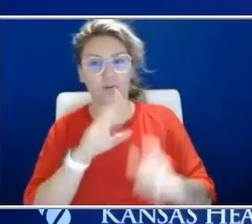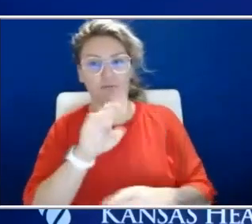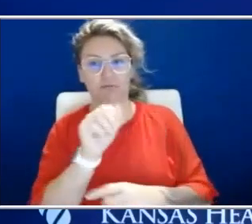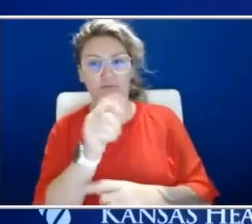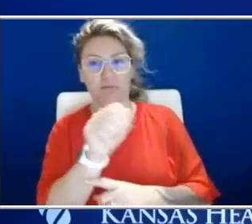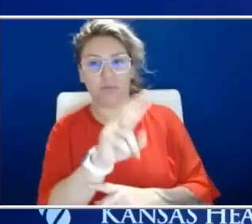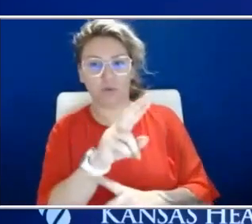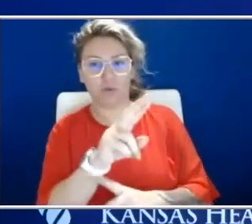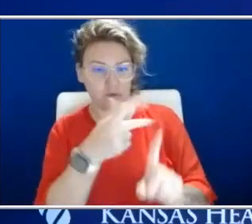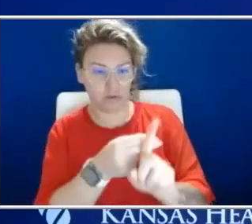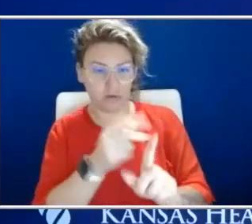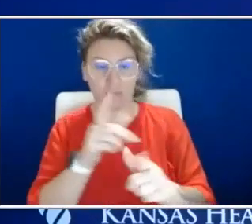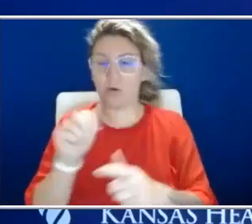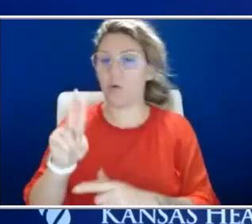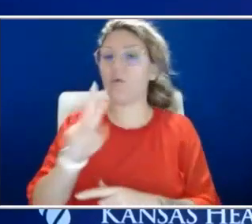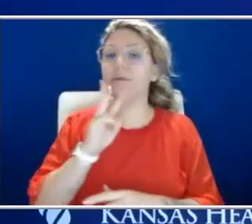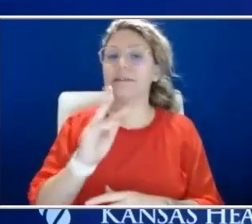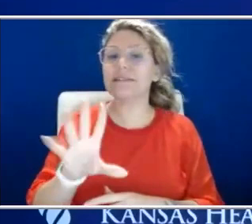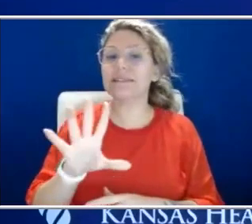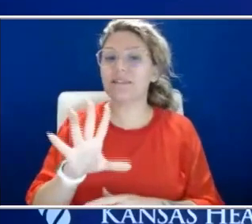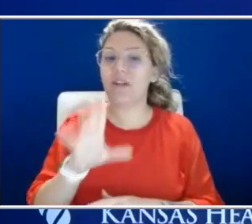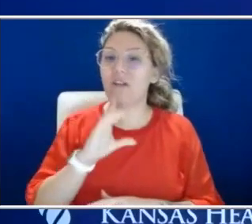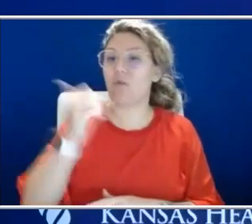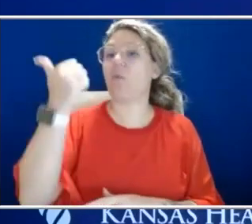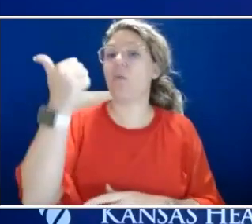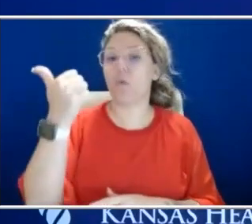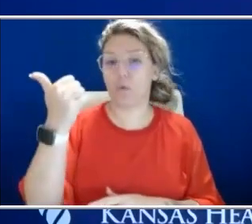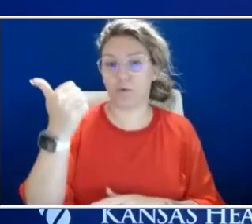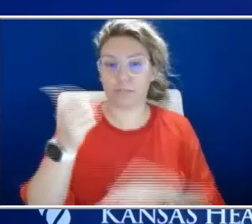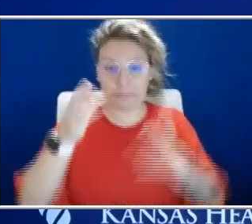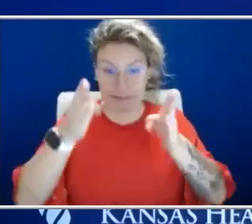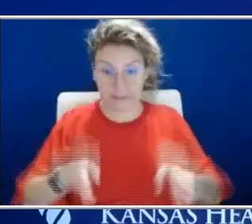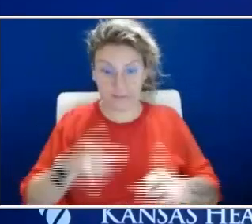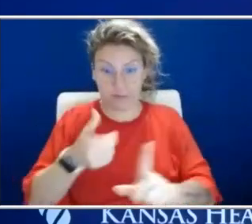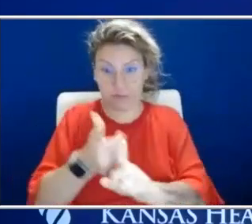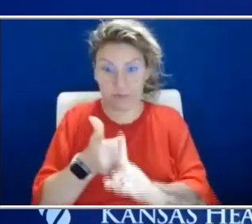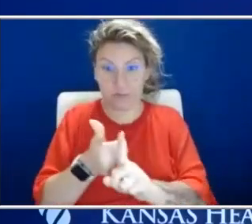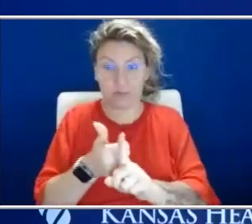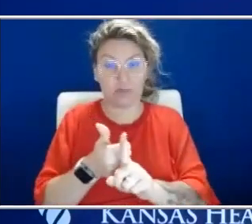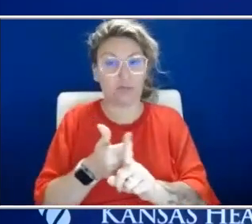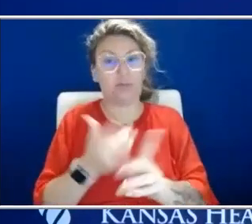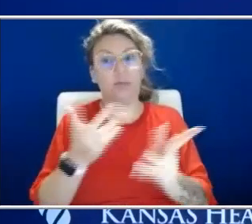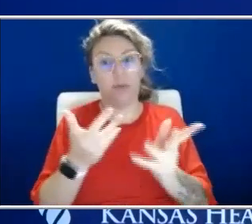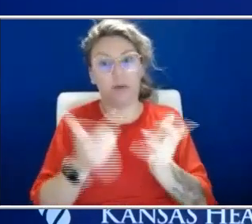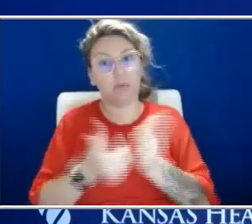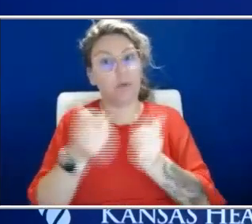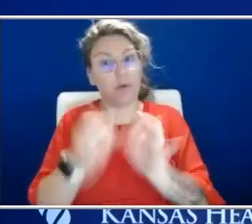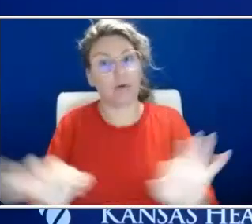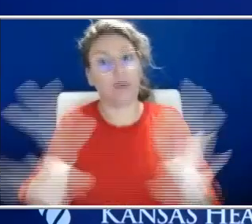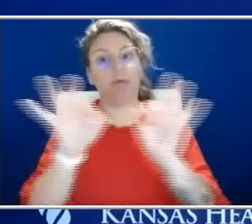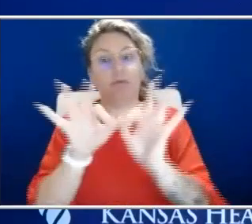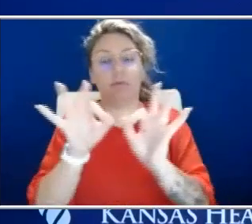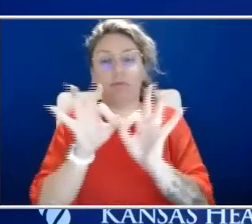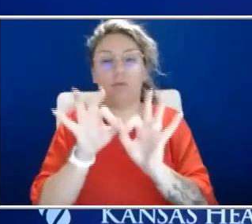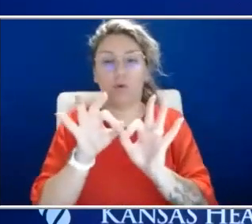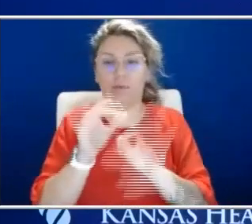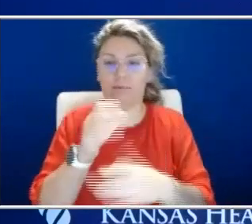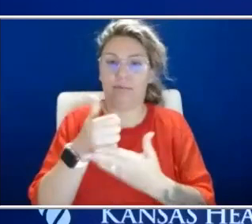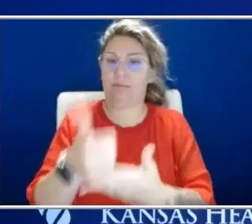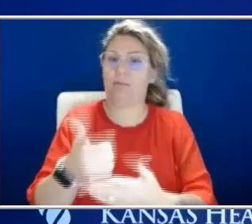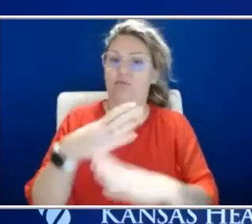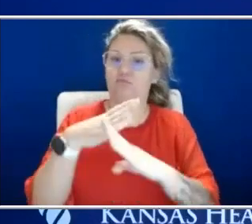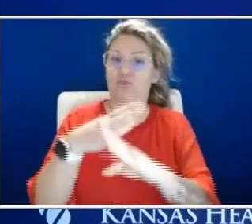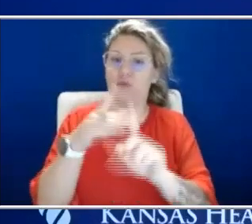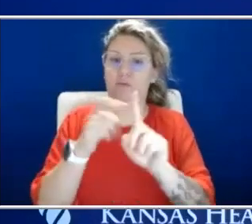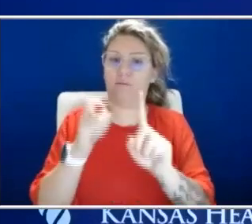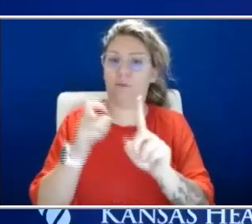or 65 and over, as an individual, it is going to behoove you and be most important to help protect you against that